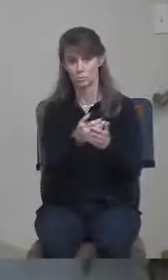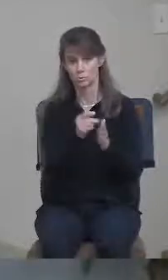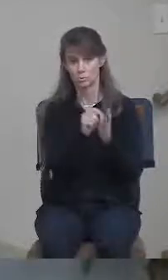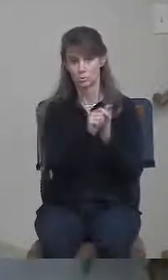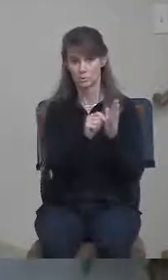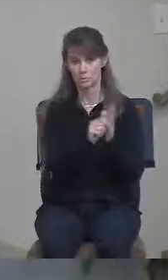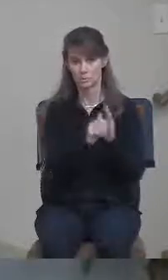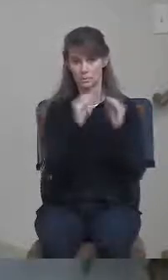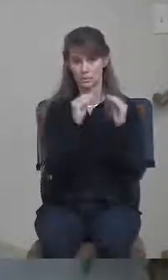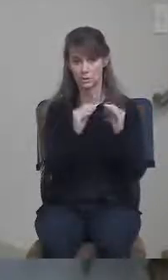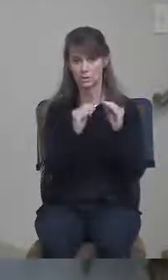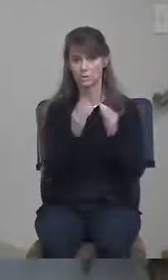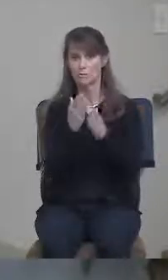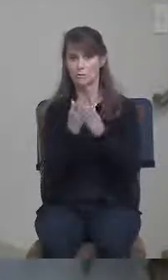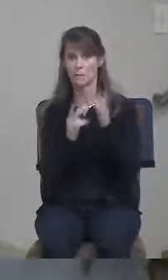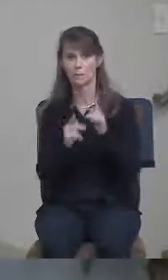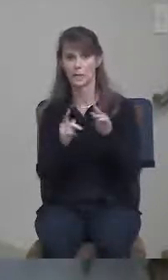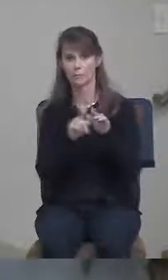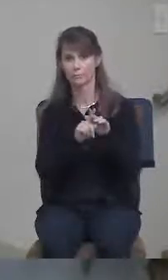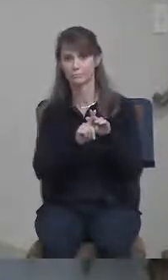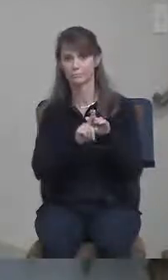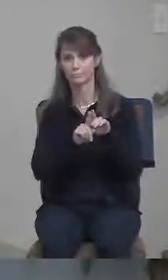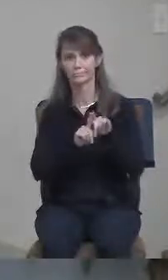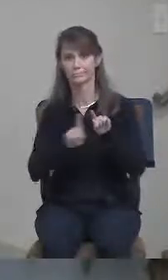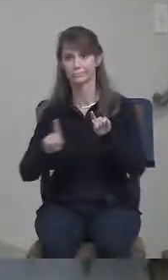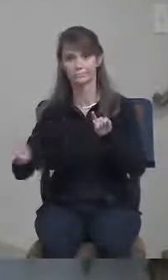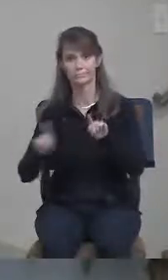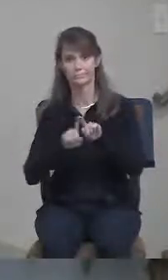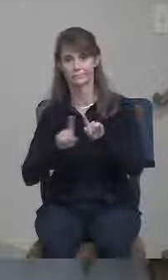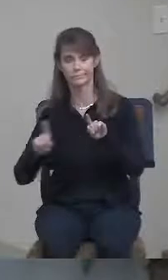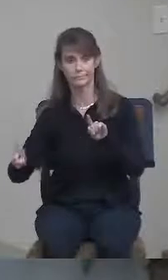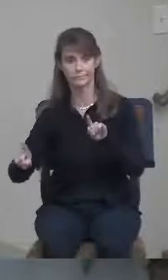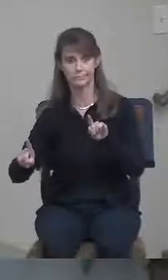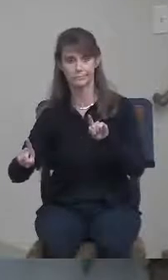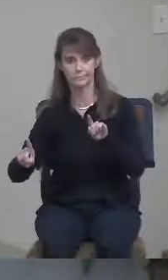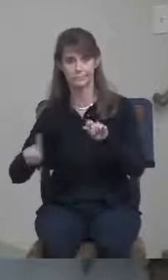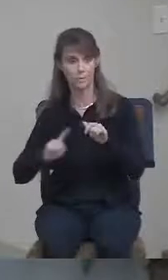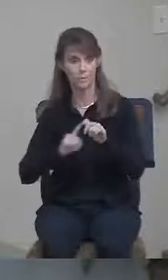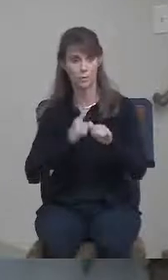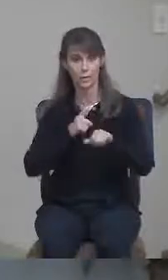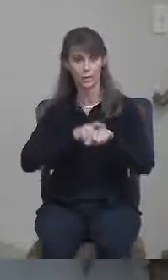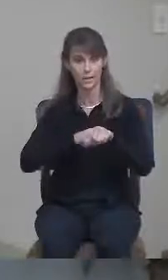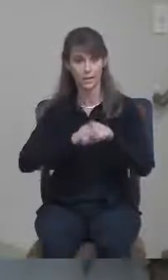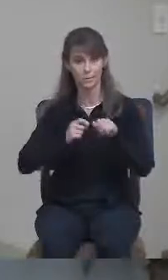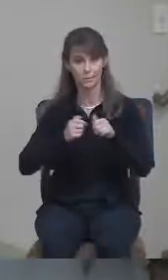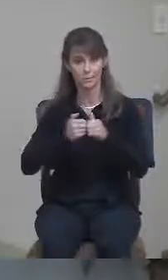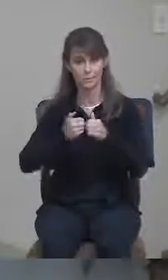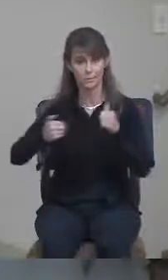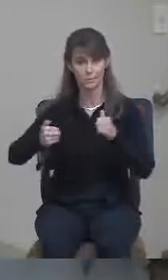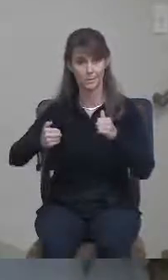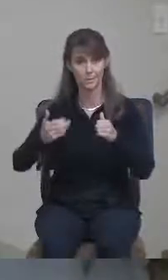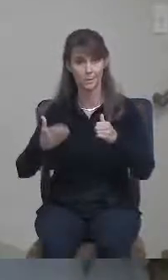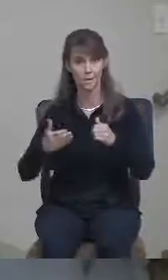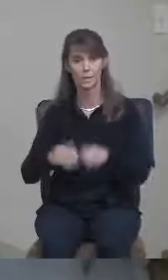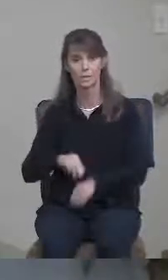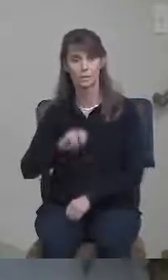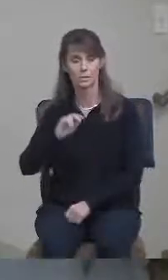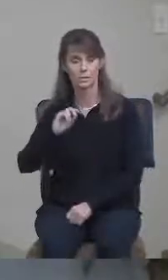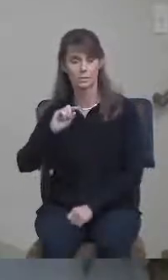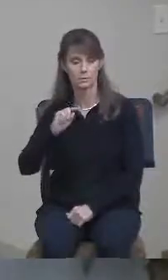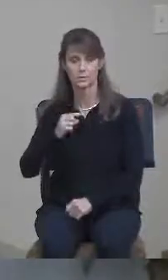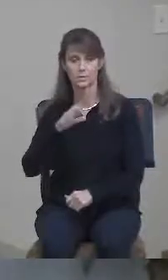departure actually started in the 2nd century and involved the organization of the